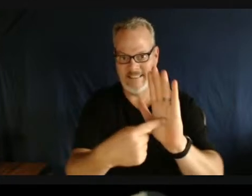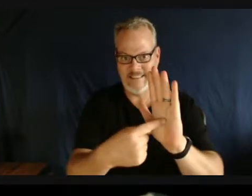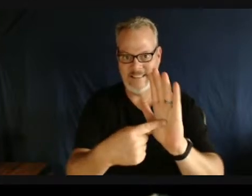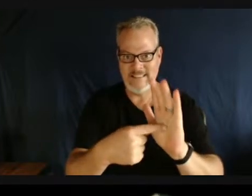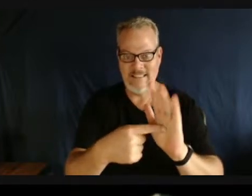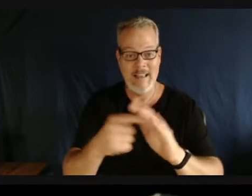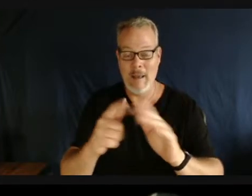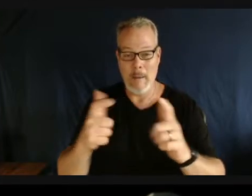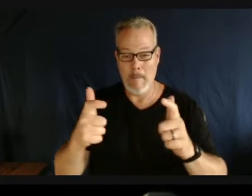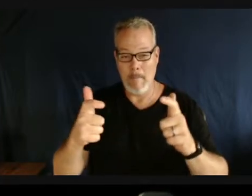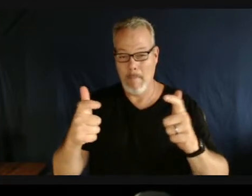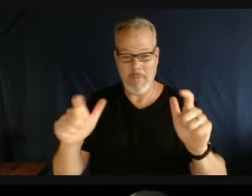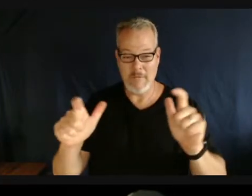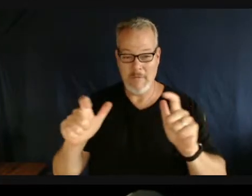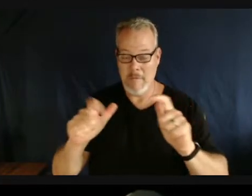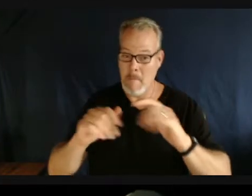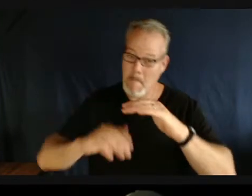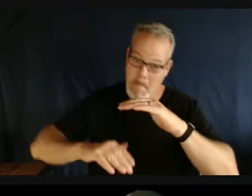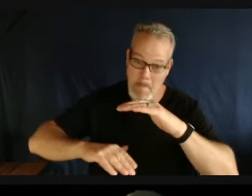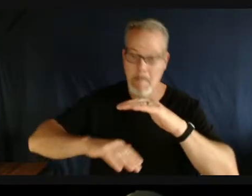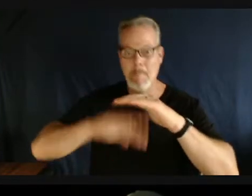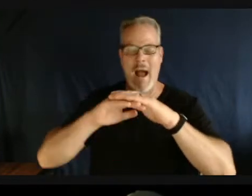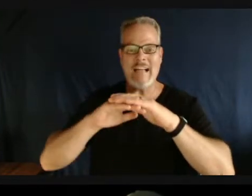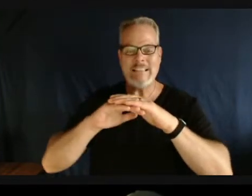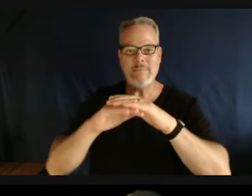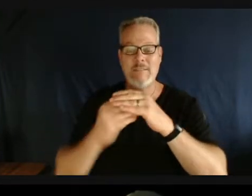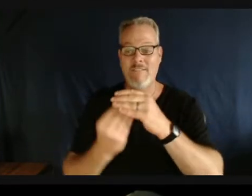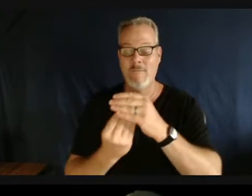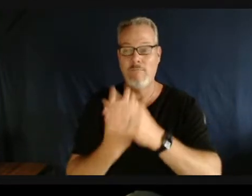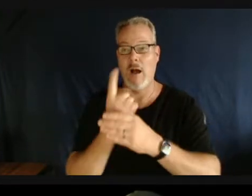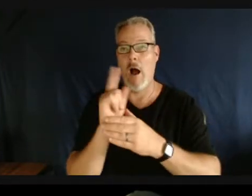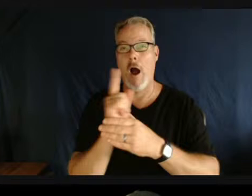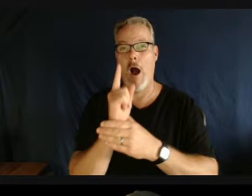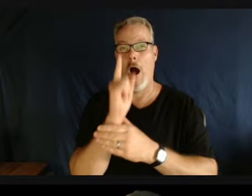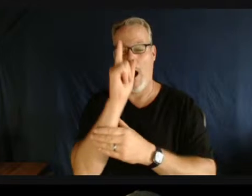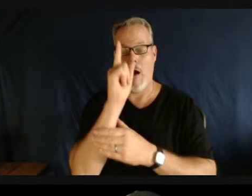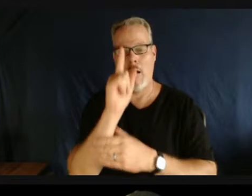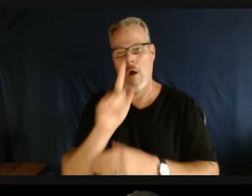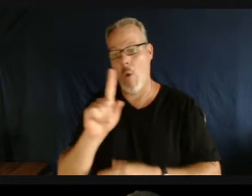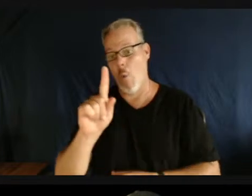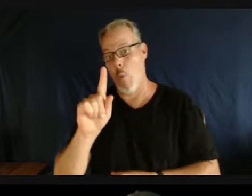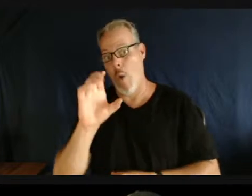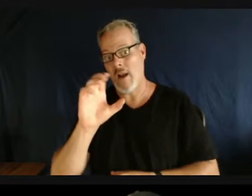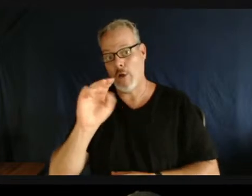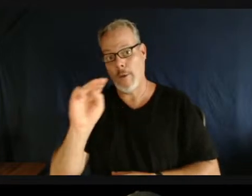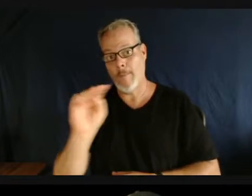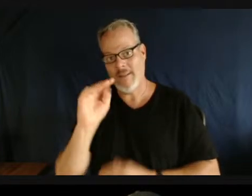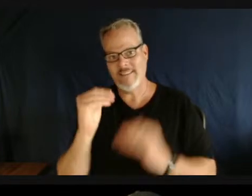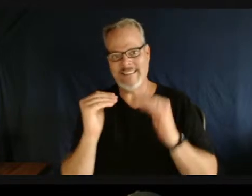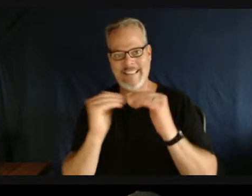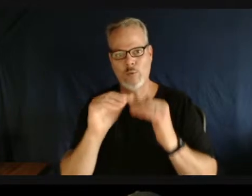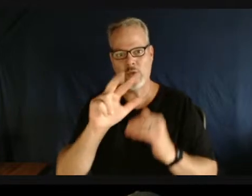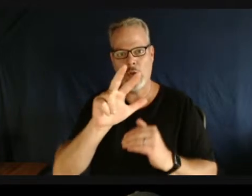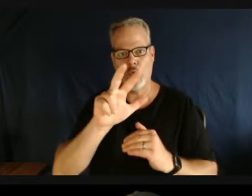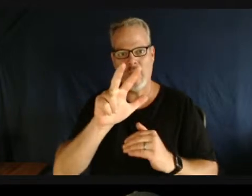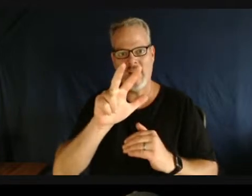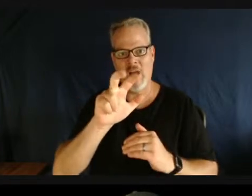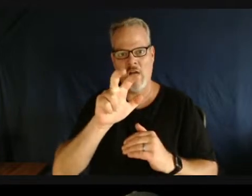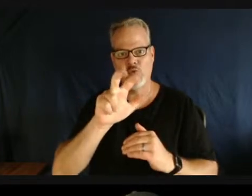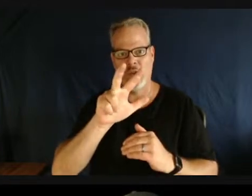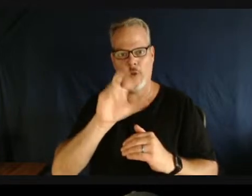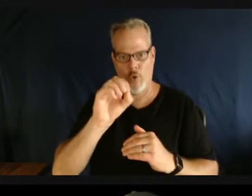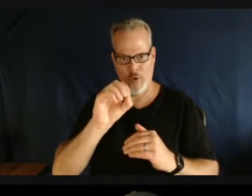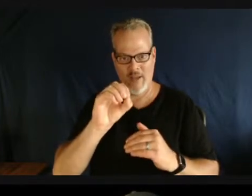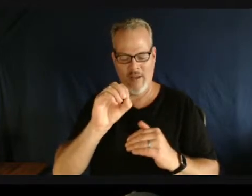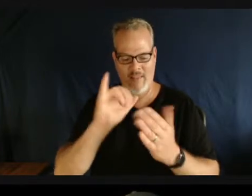by episode, I've put this here in meters. So 100 meters is about 330 feet or so, right? So you're looking at 330, 660. This